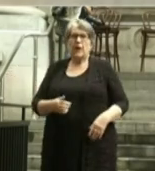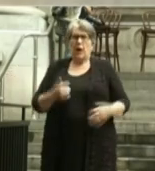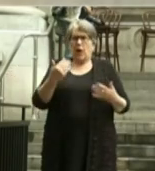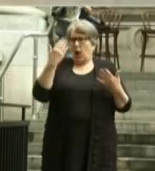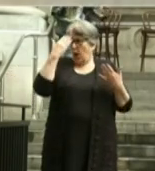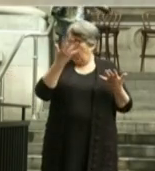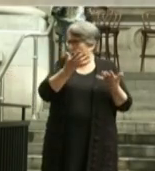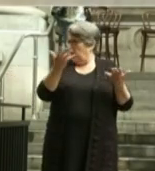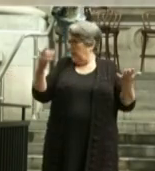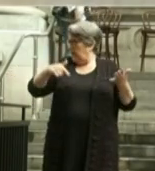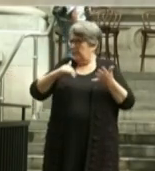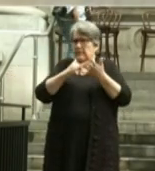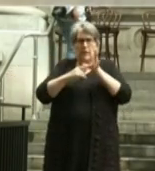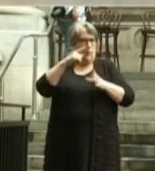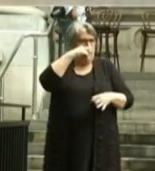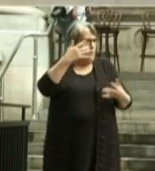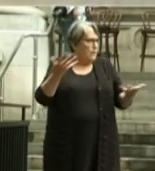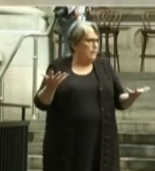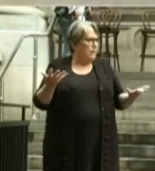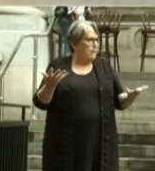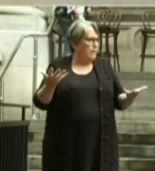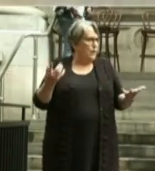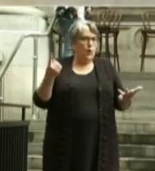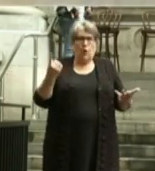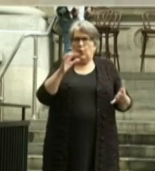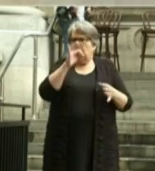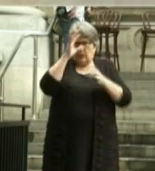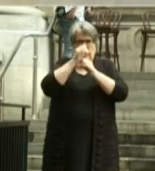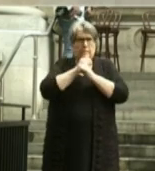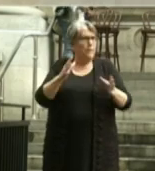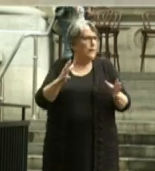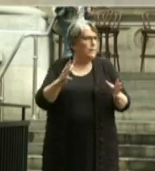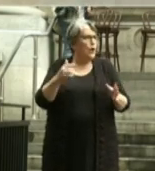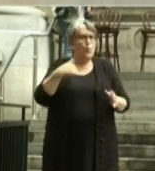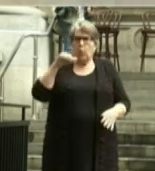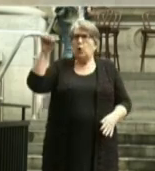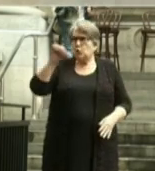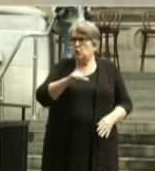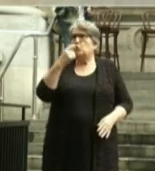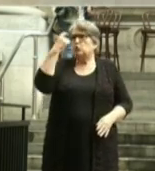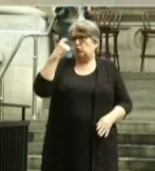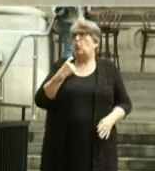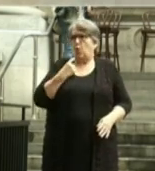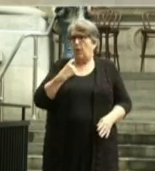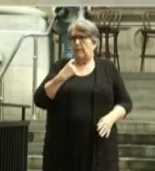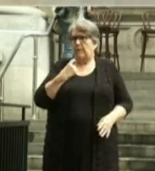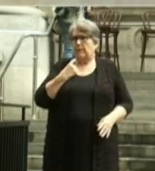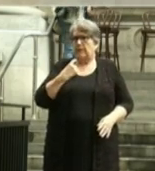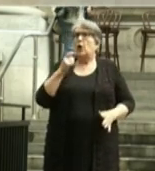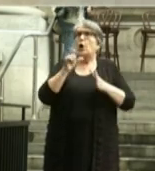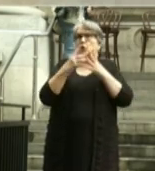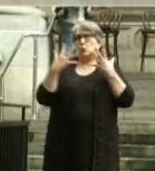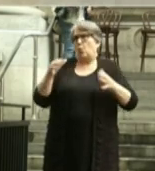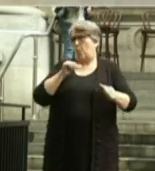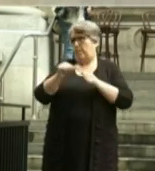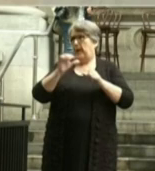I don't know anyone in South Australia who doesn't believe that we should at least try and do a